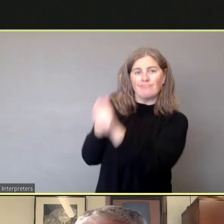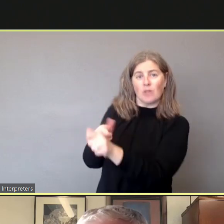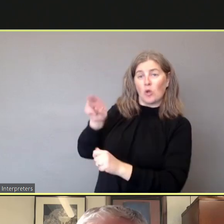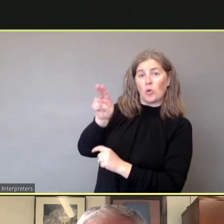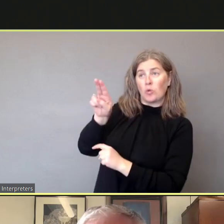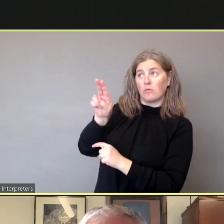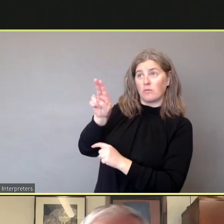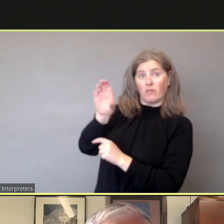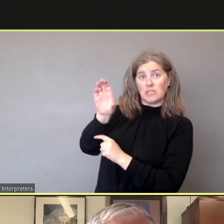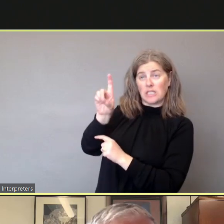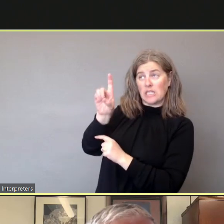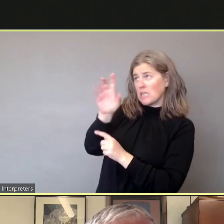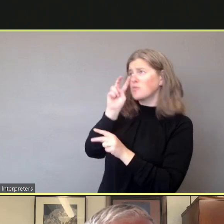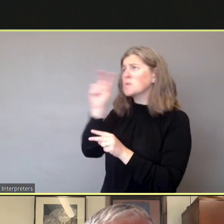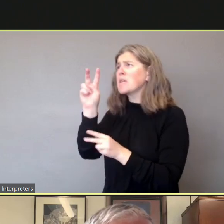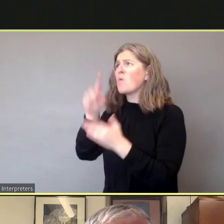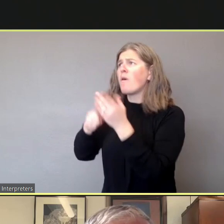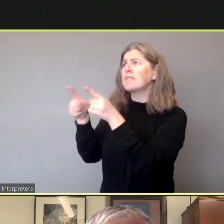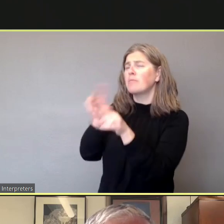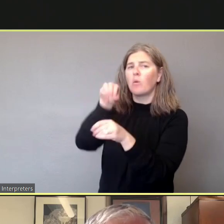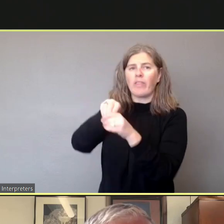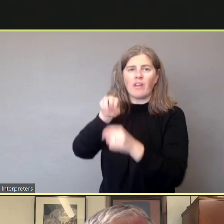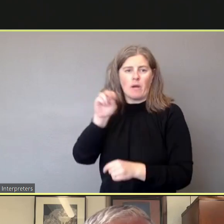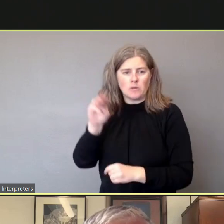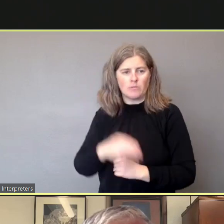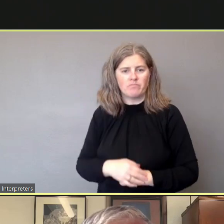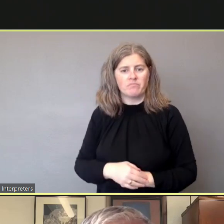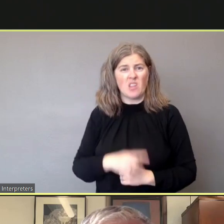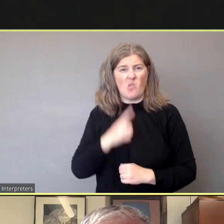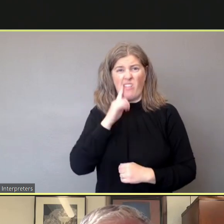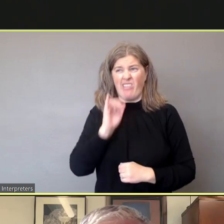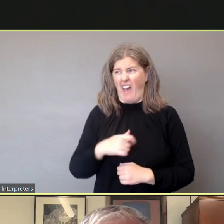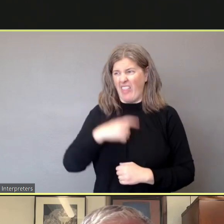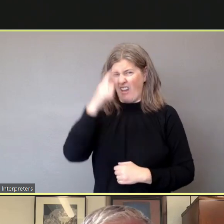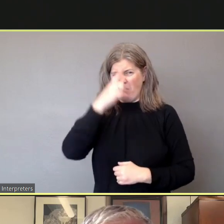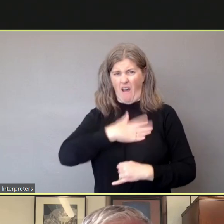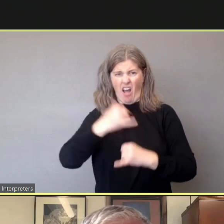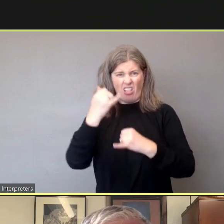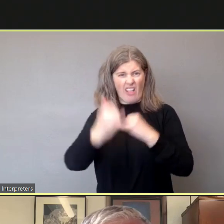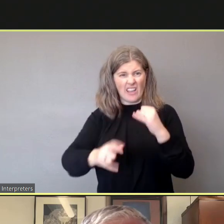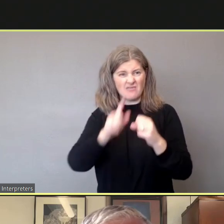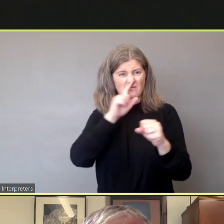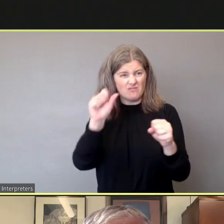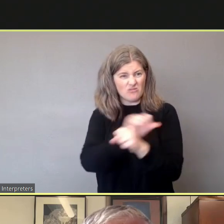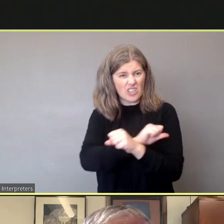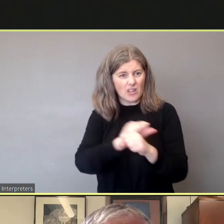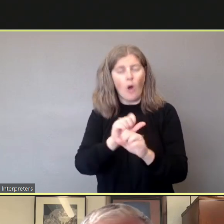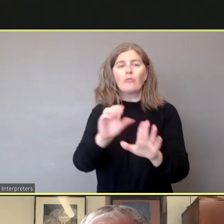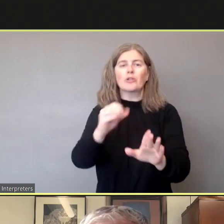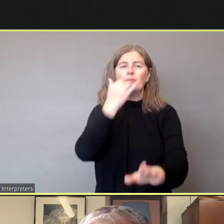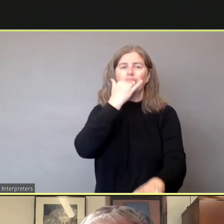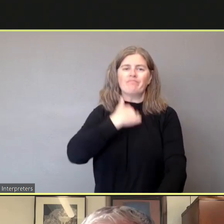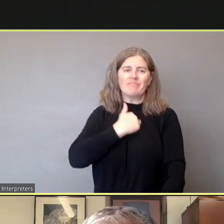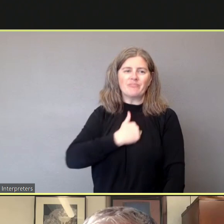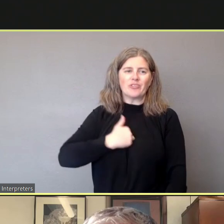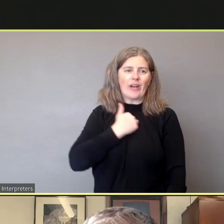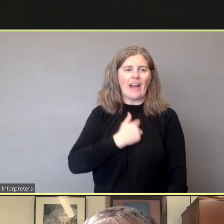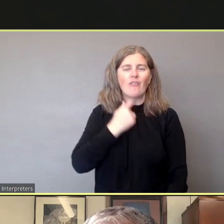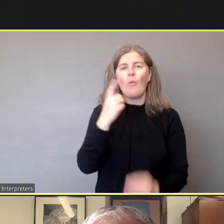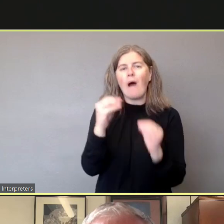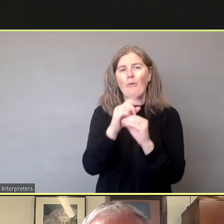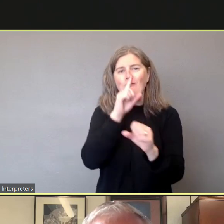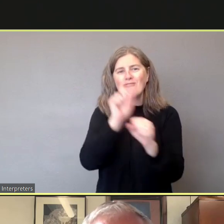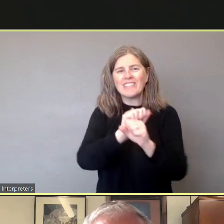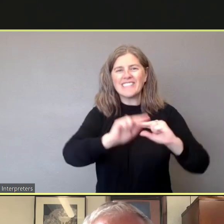what's happening with cases in New Mexico. And I think with that, I think that was my last real, oh no, there isn't. I have one more real